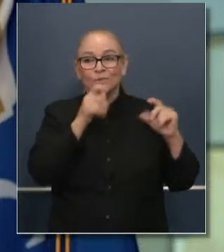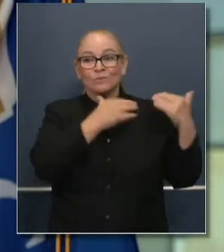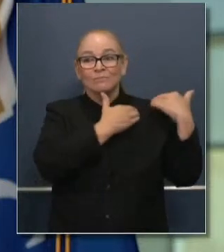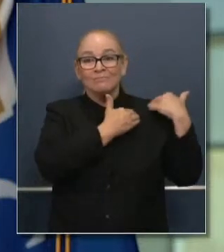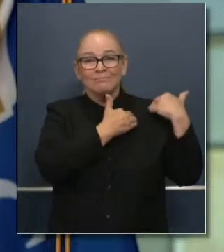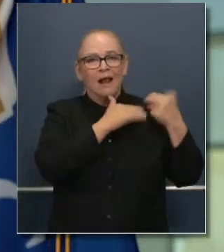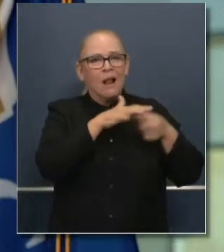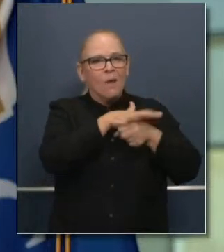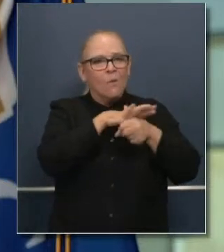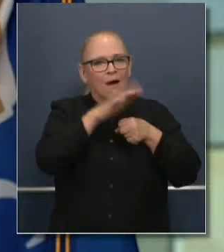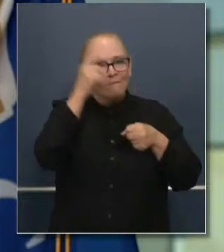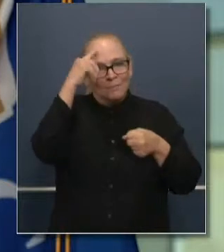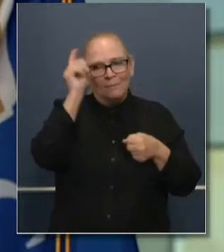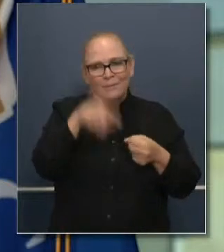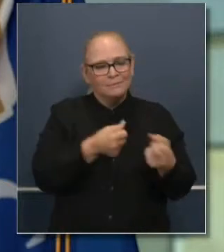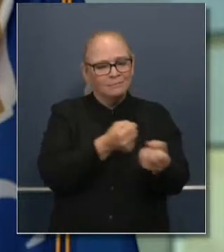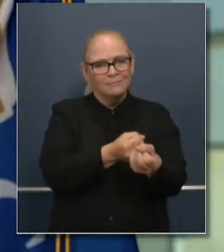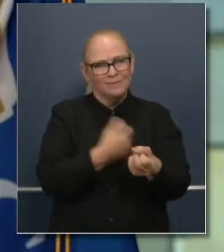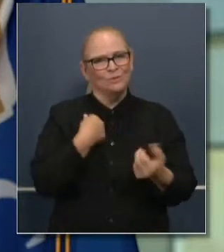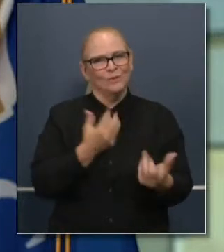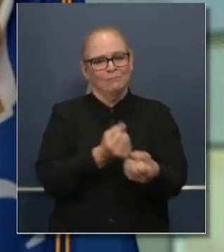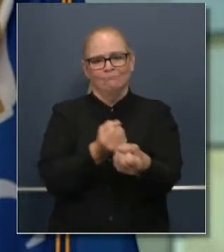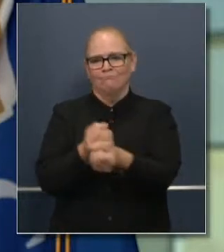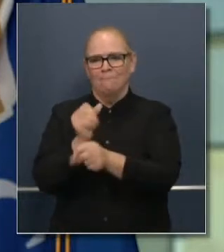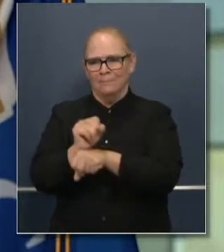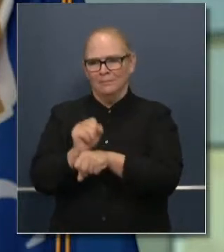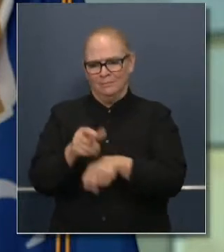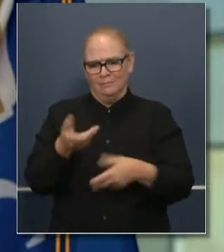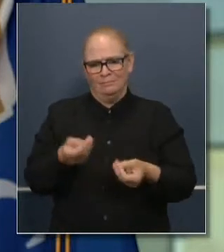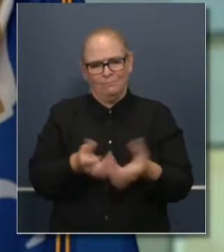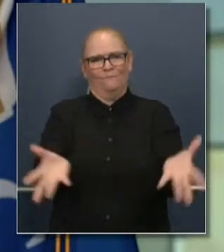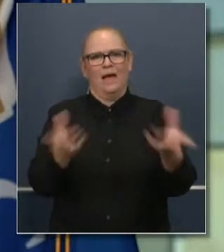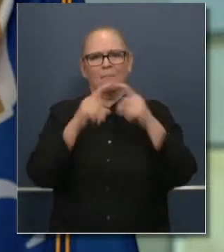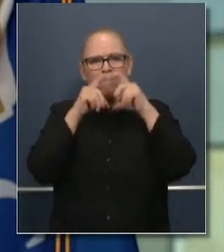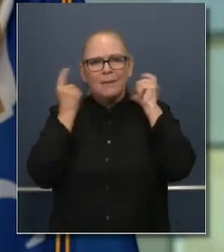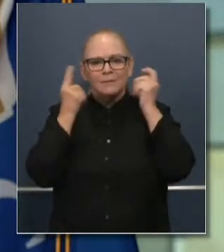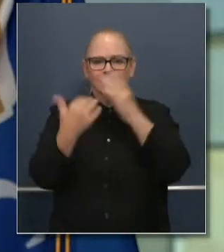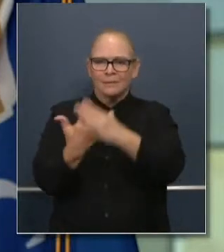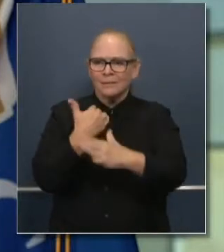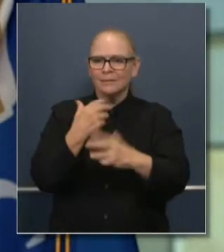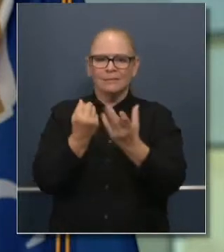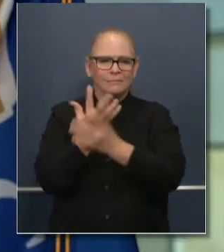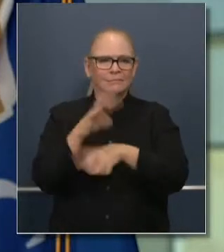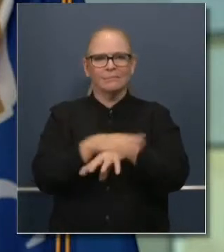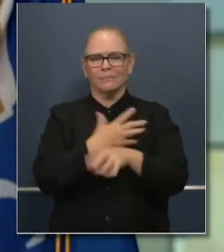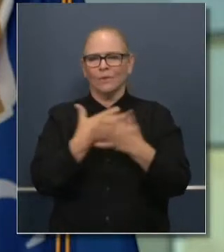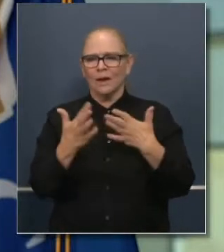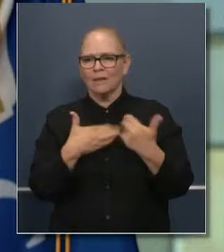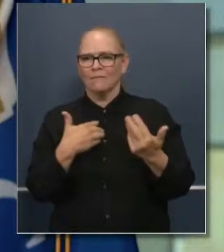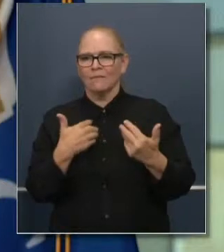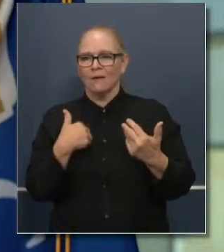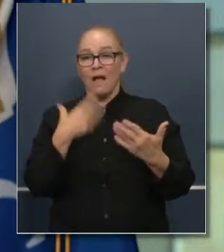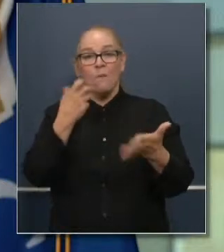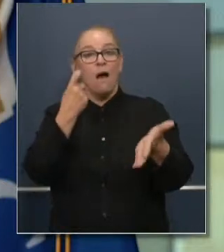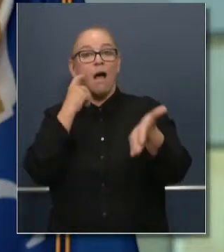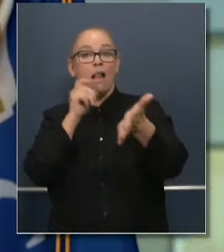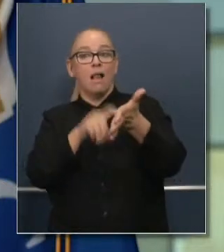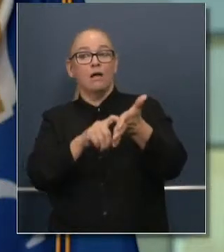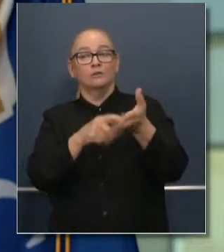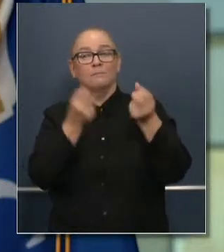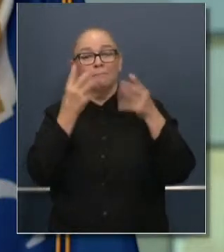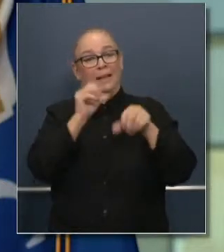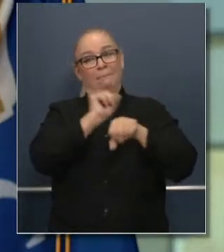that space and amplifying some of the efforts that are happening at the state level. But I do just want to acknowledge how the business